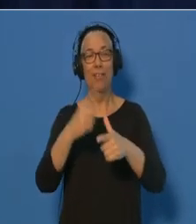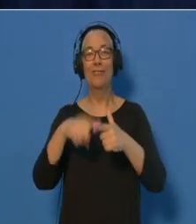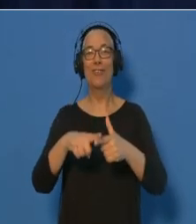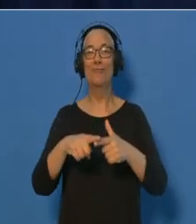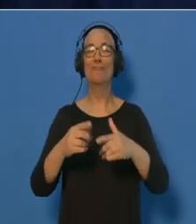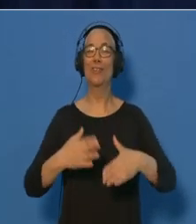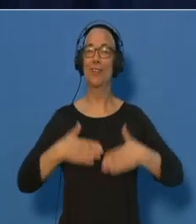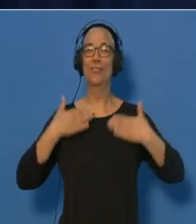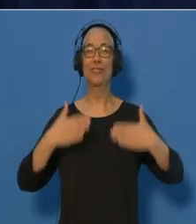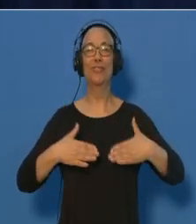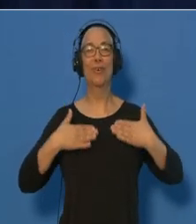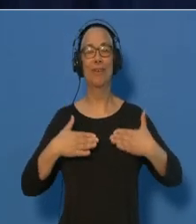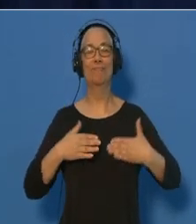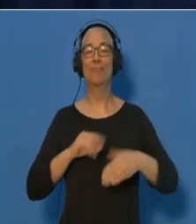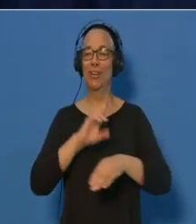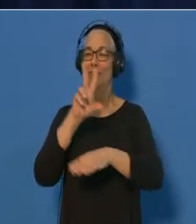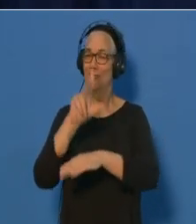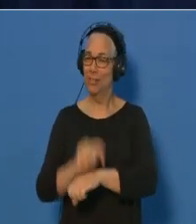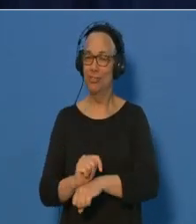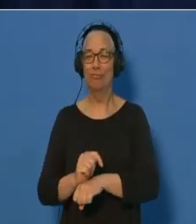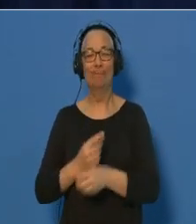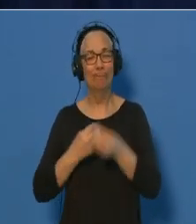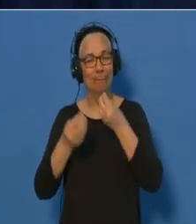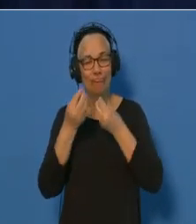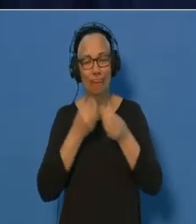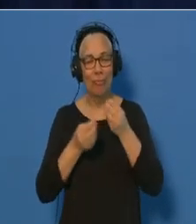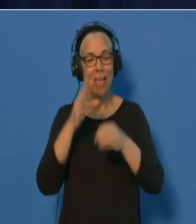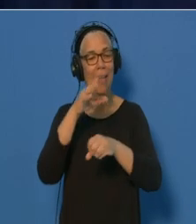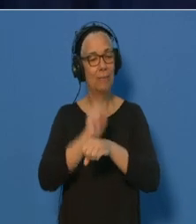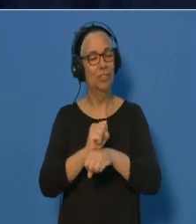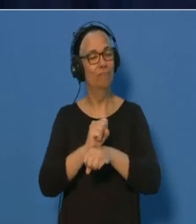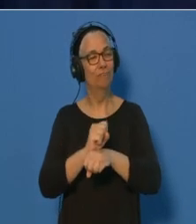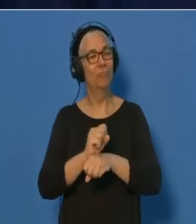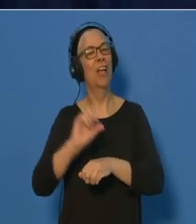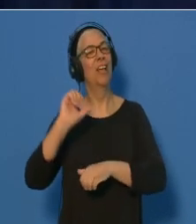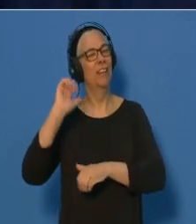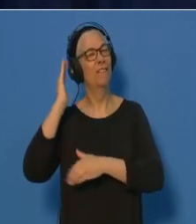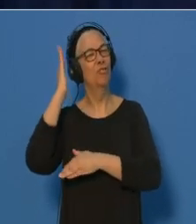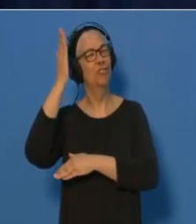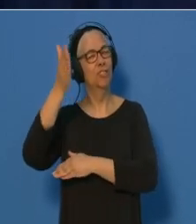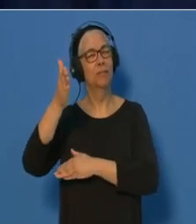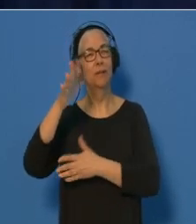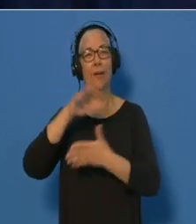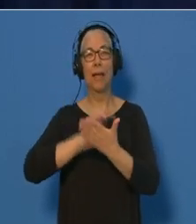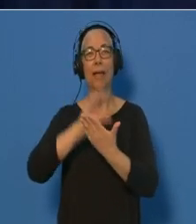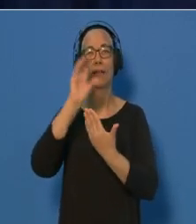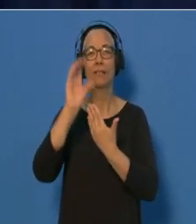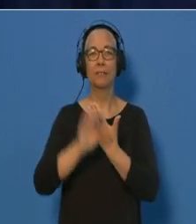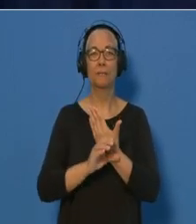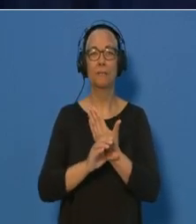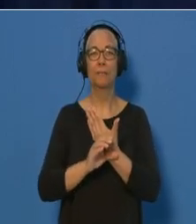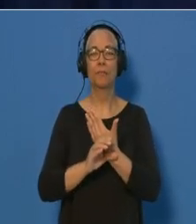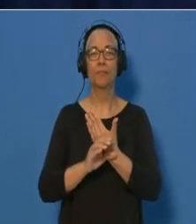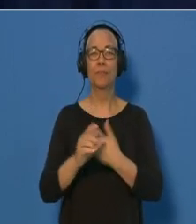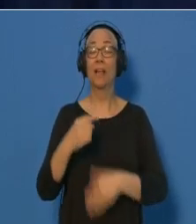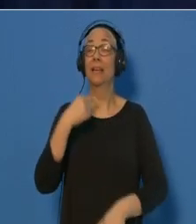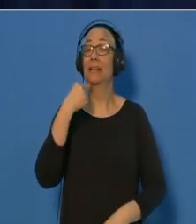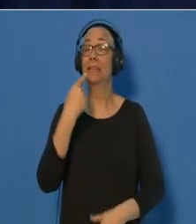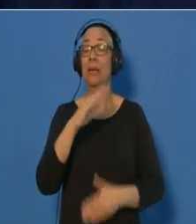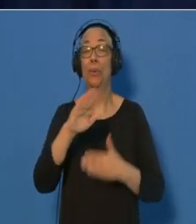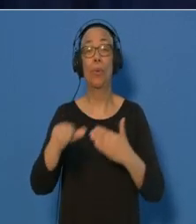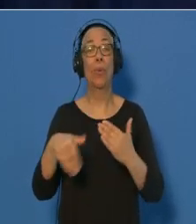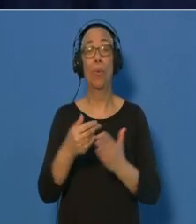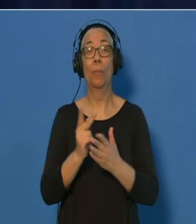our traditional festivities, of which we will observe at another date in our calendar. But I say to all